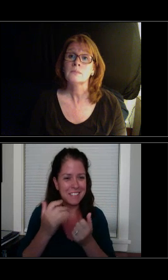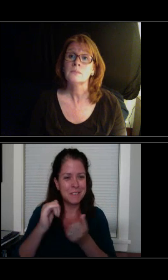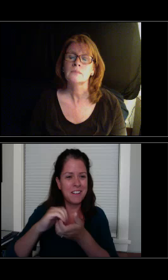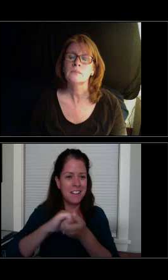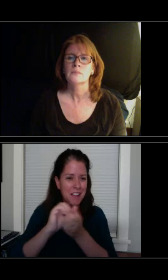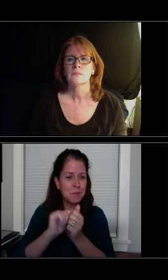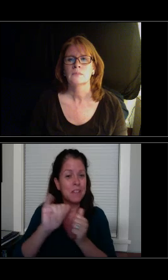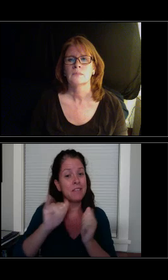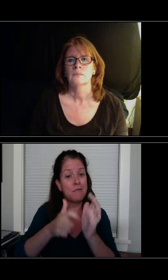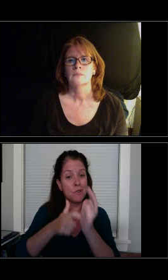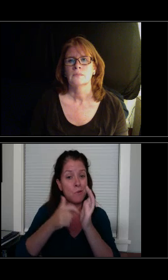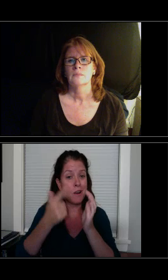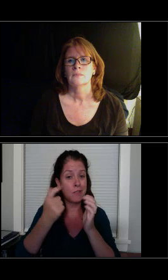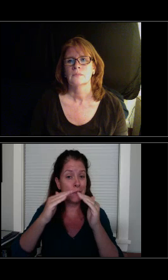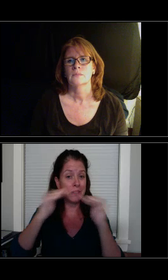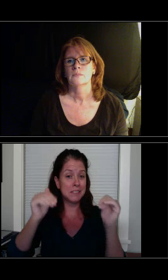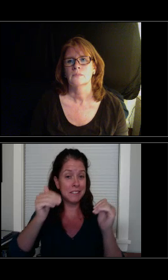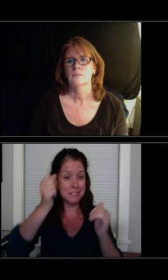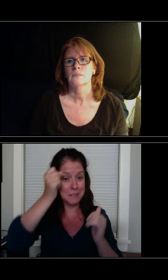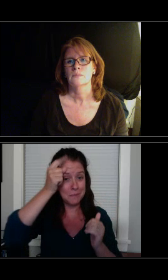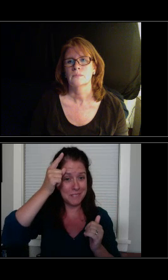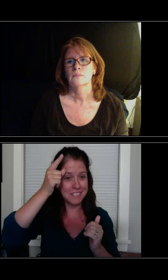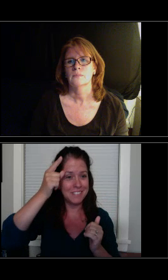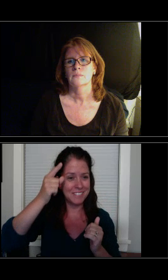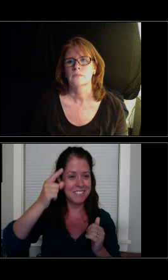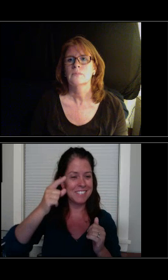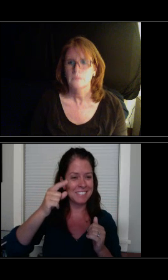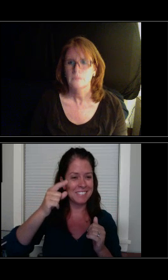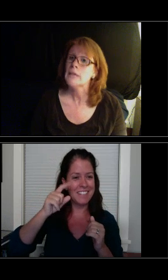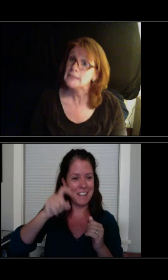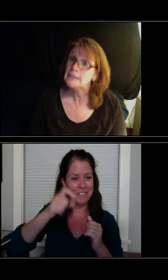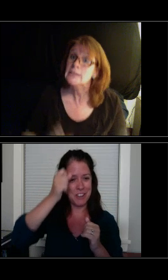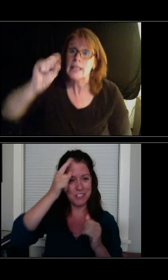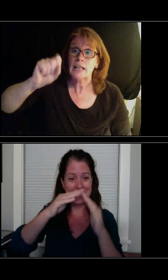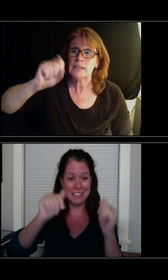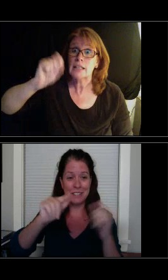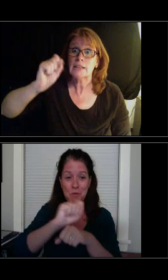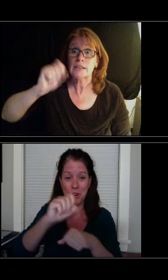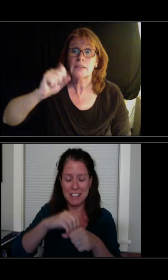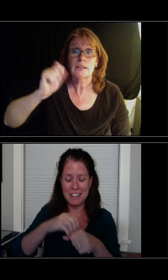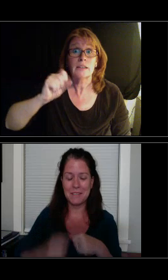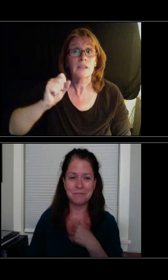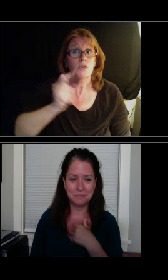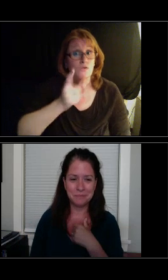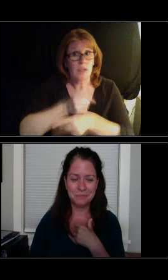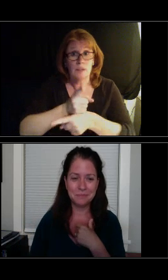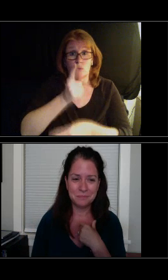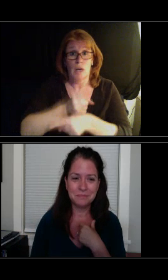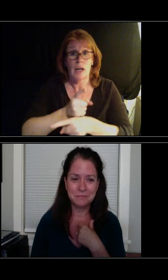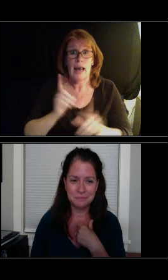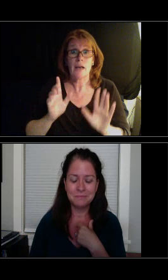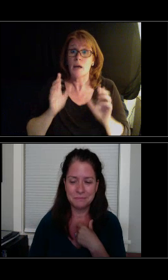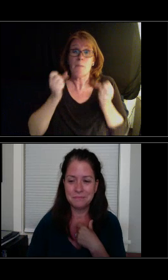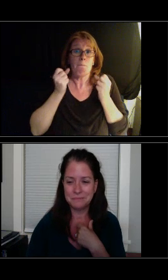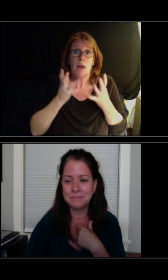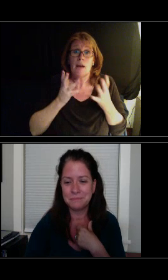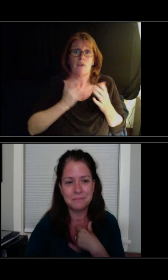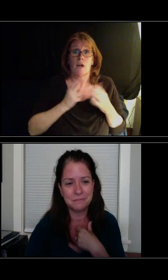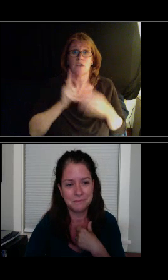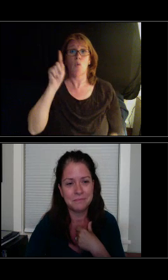This is Amy speaking. Yes, is that often we have very similar goals, and that we do want to work together, and we do have a system understanding.